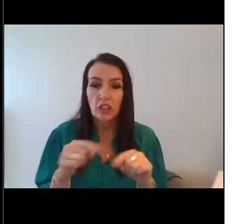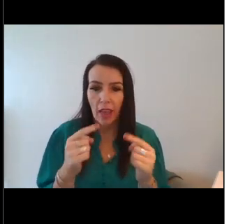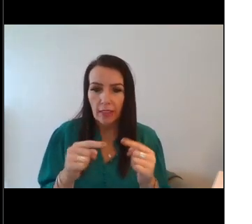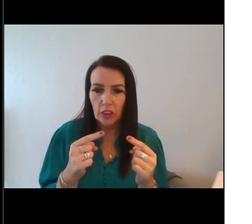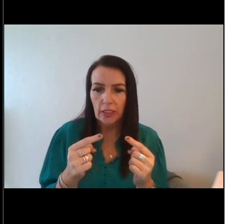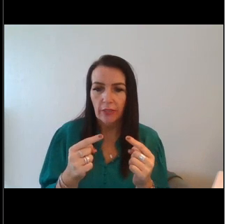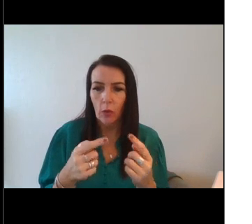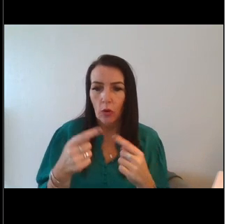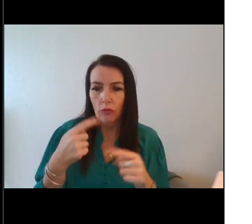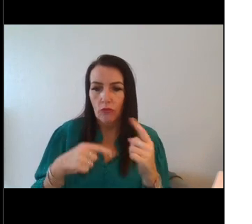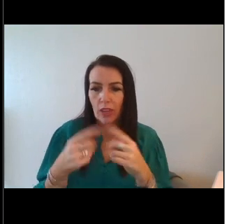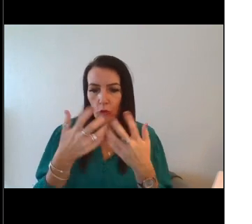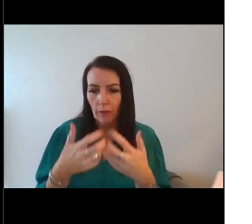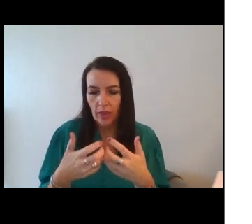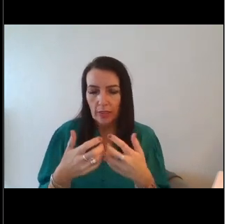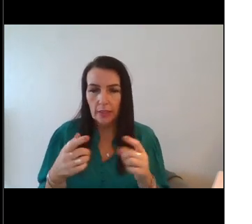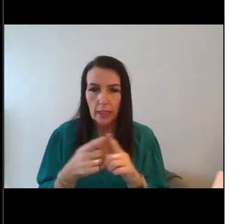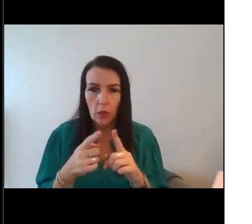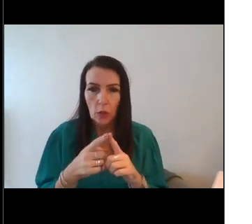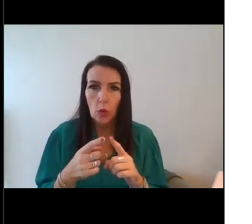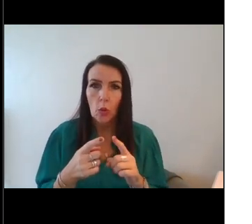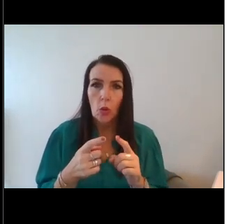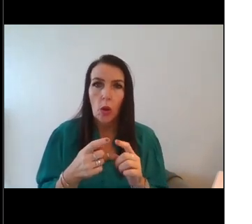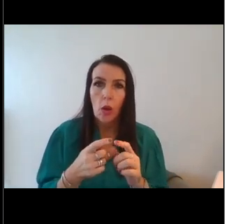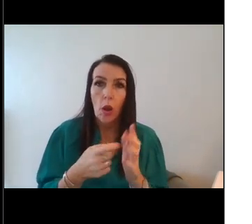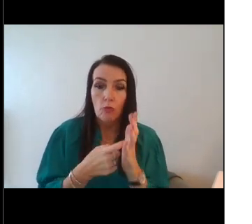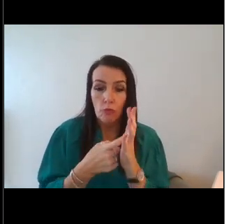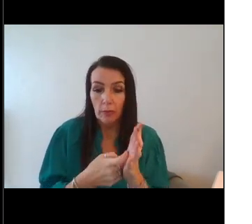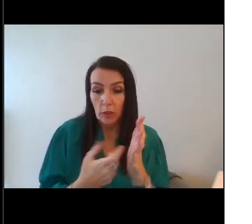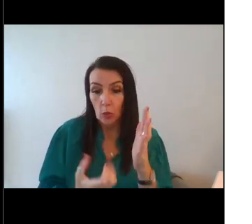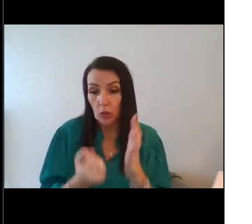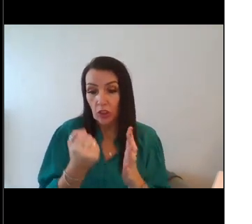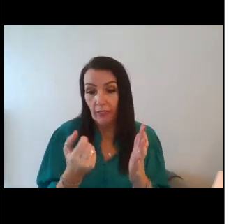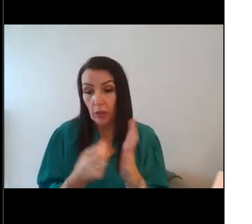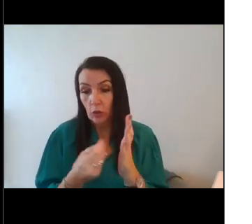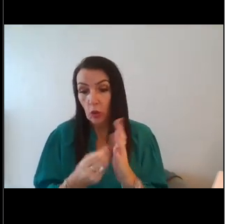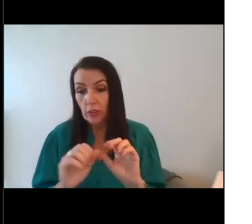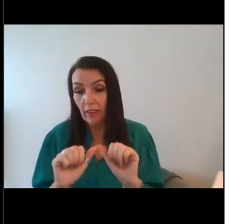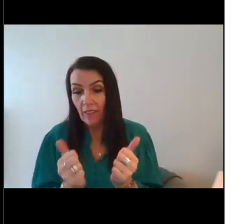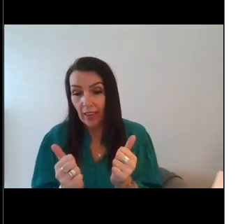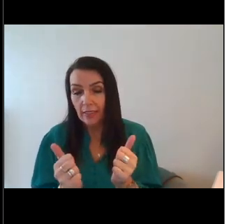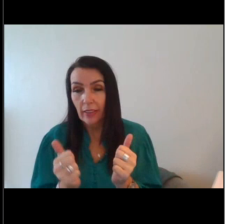and also provided some recommendations for achieving cost-effective home improvements in each council's area.